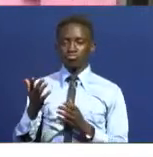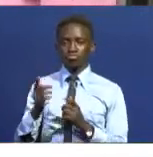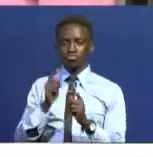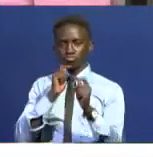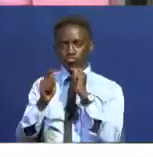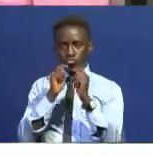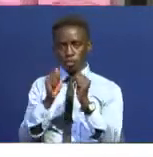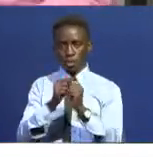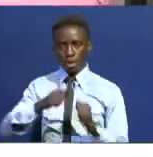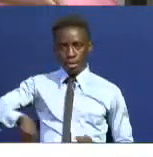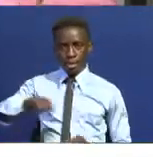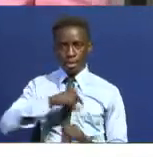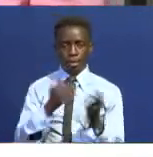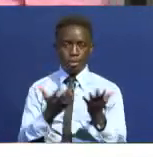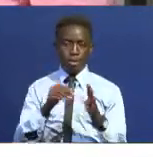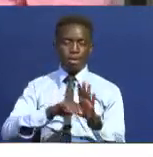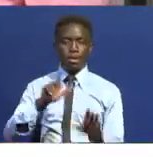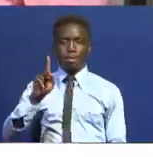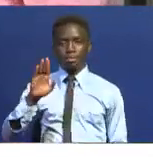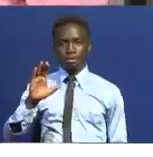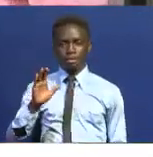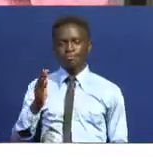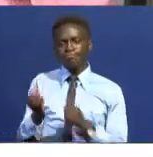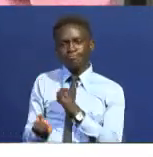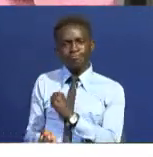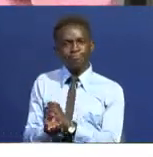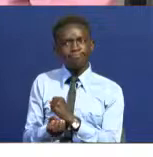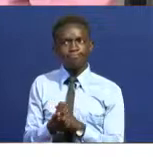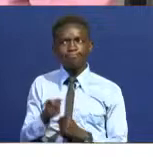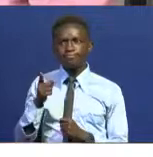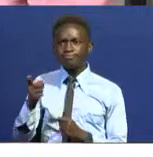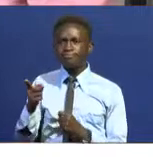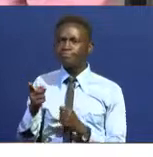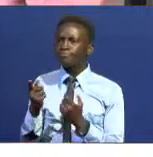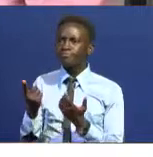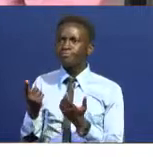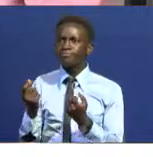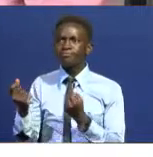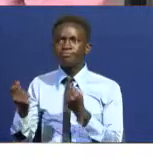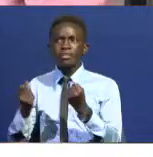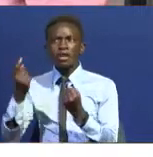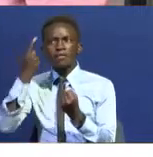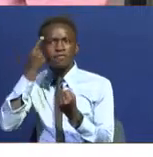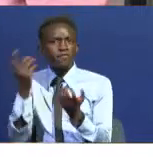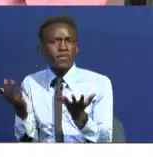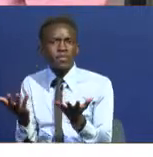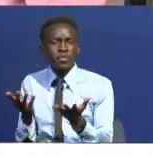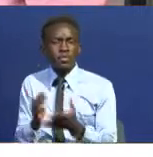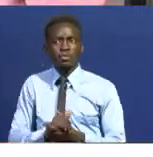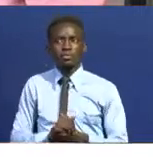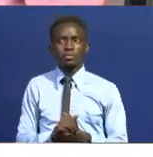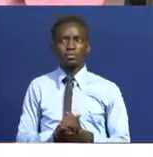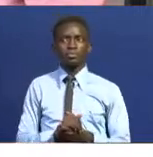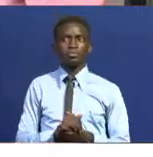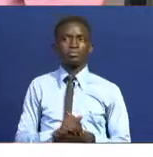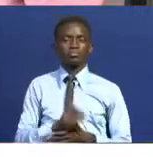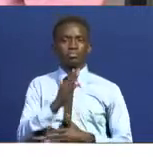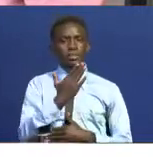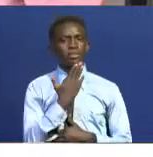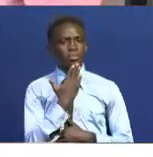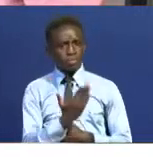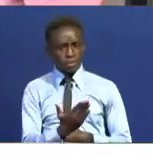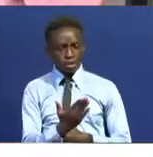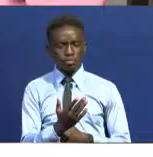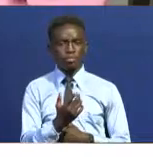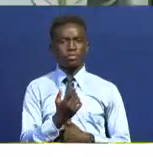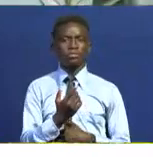us understand what is this truck for? Thank you, Gwen, and thank you KBC